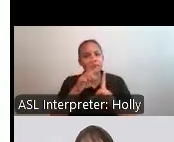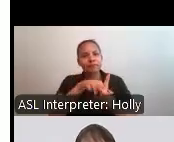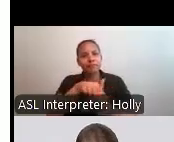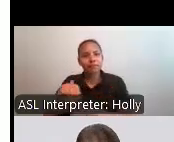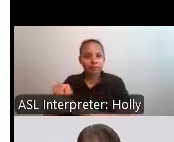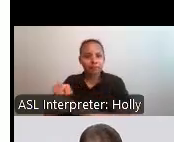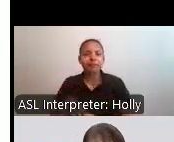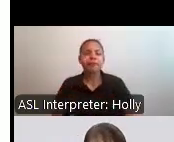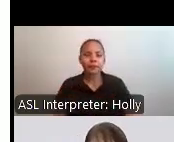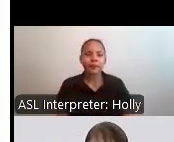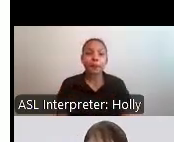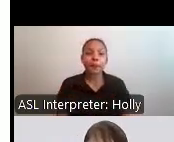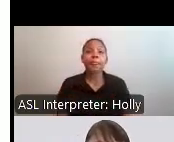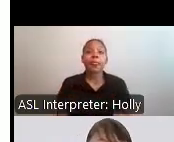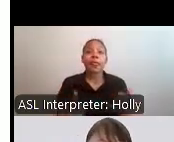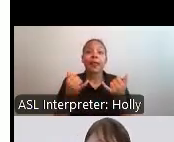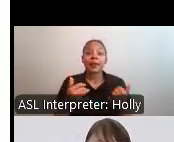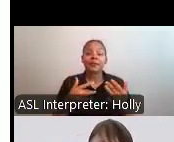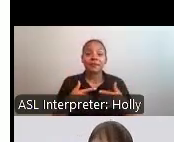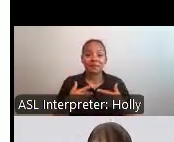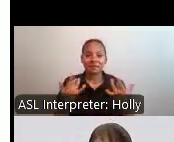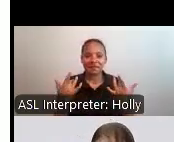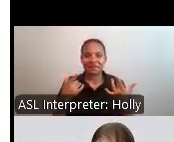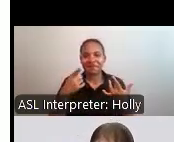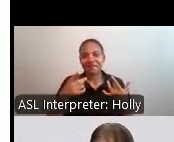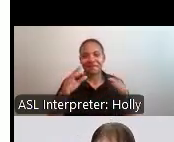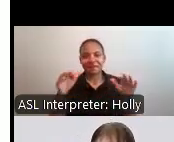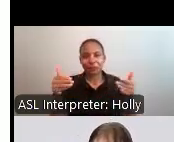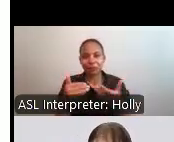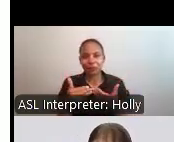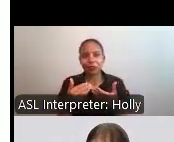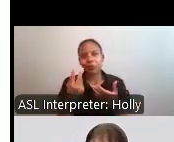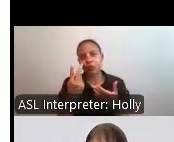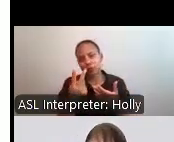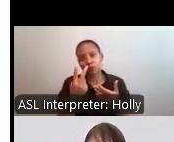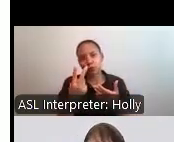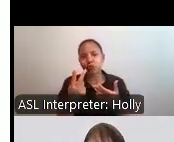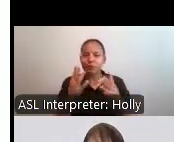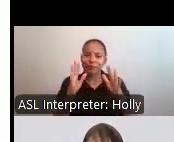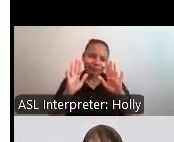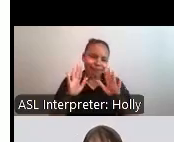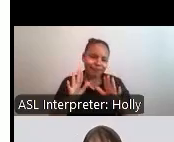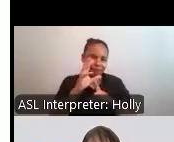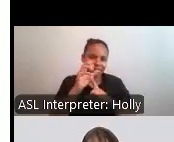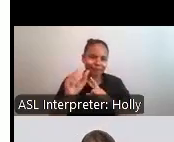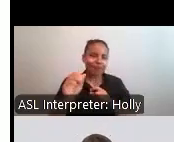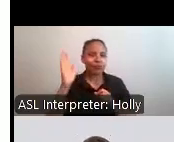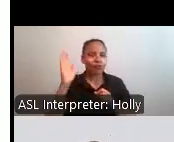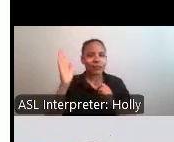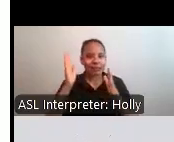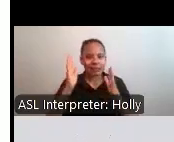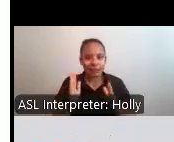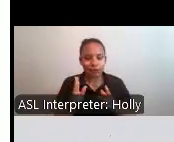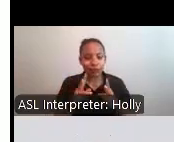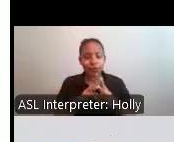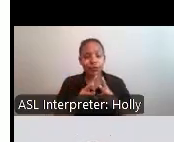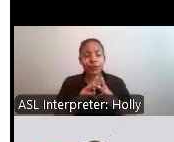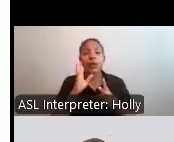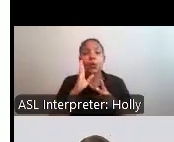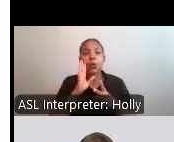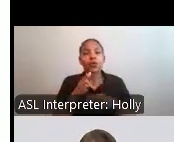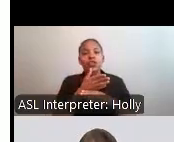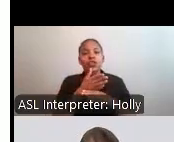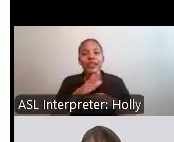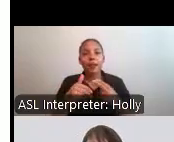to introduce you to two really fantastic presenters who are going to share the work they're doing in New York